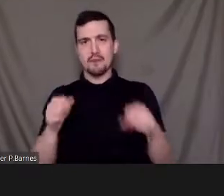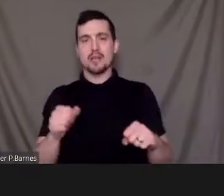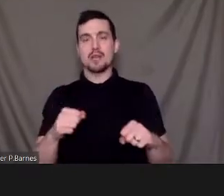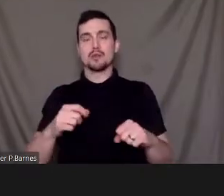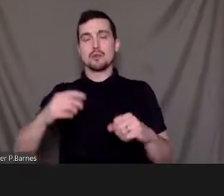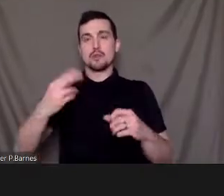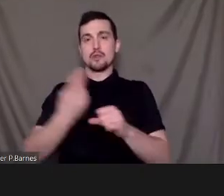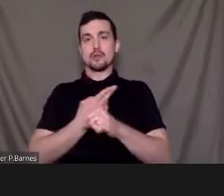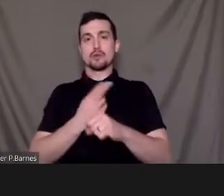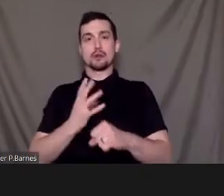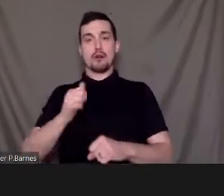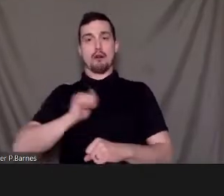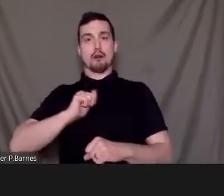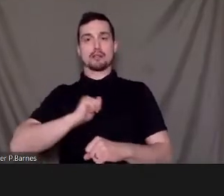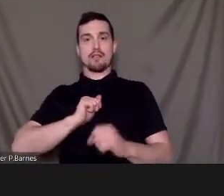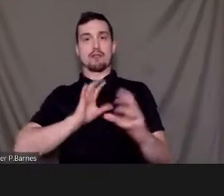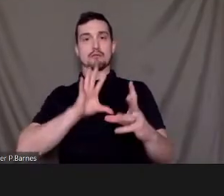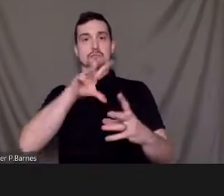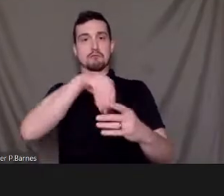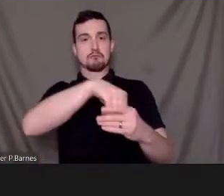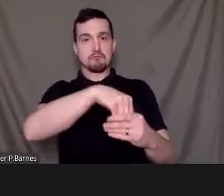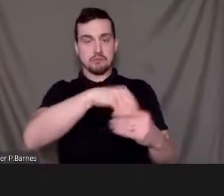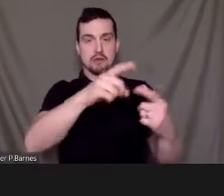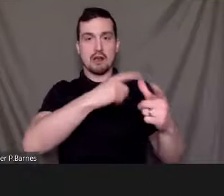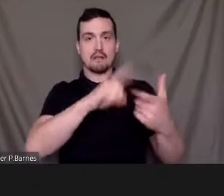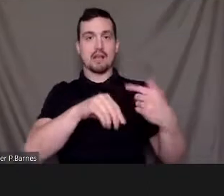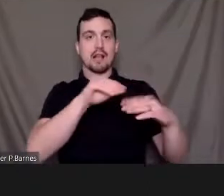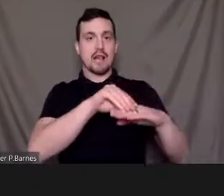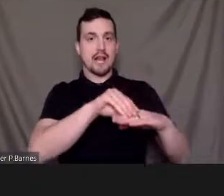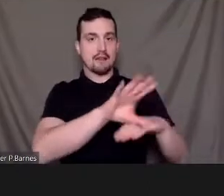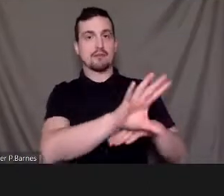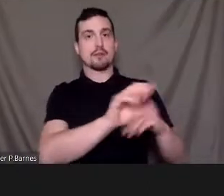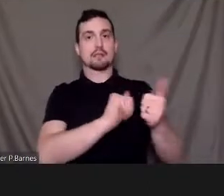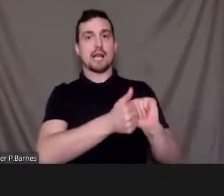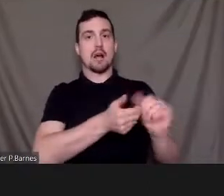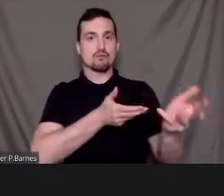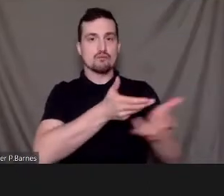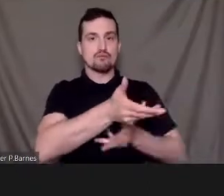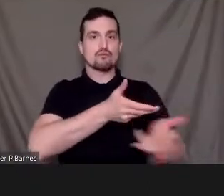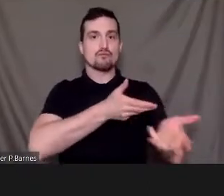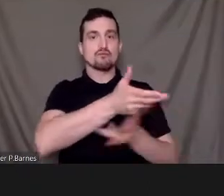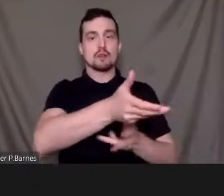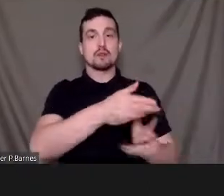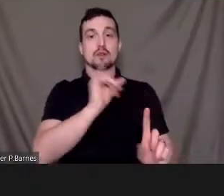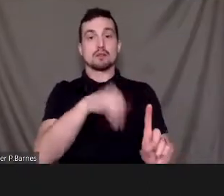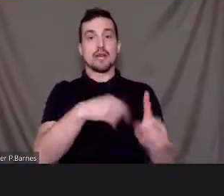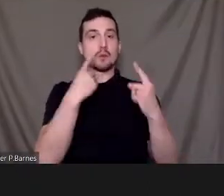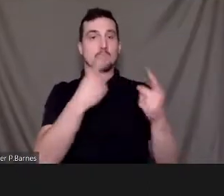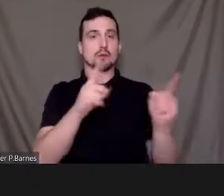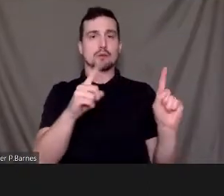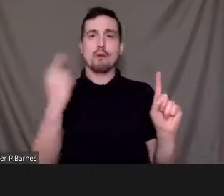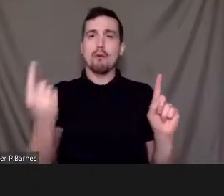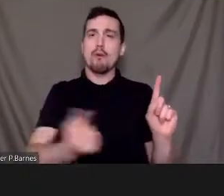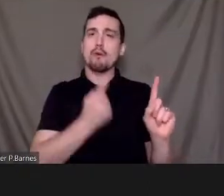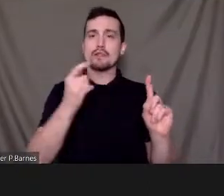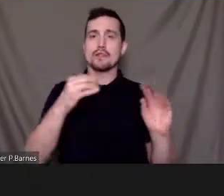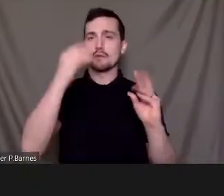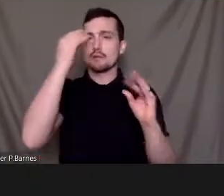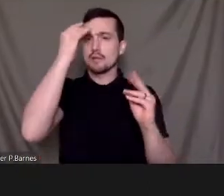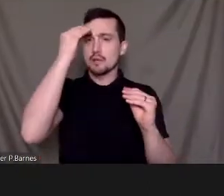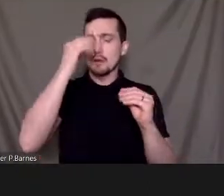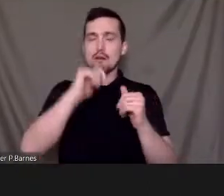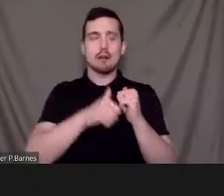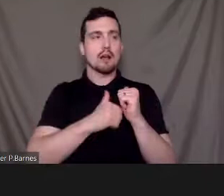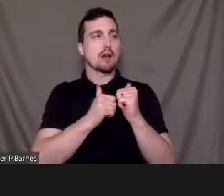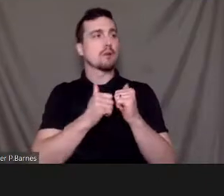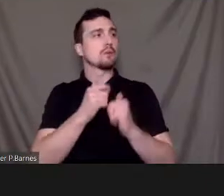to influence how that works. And so we've always got to think about how it is